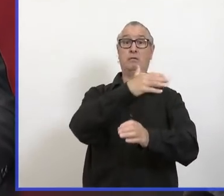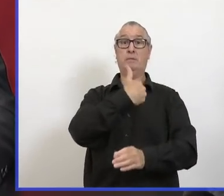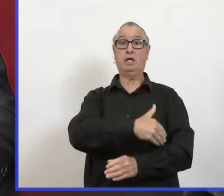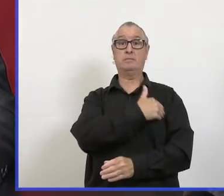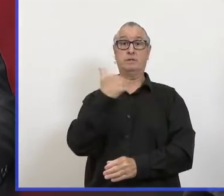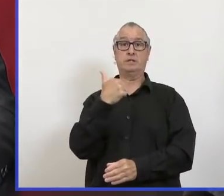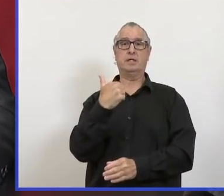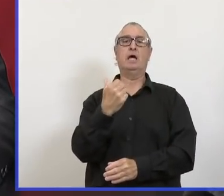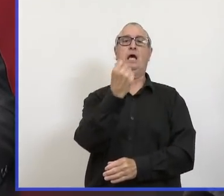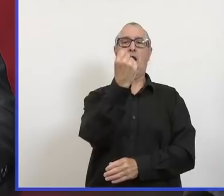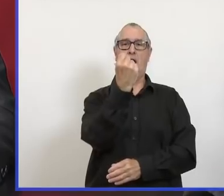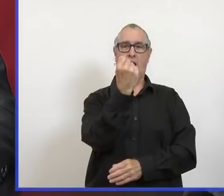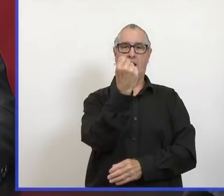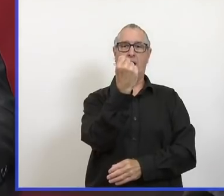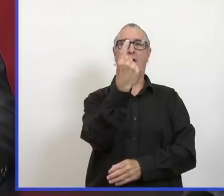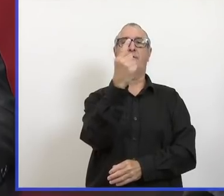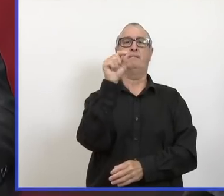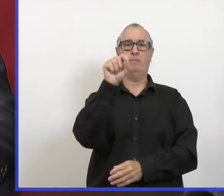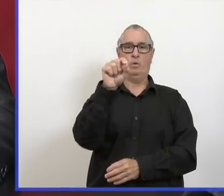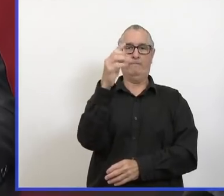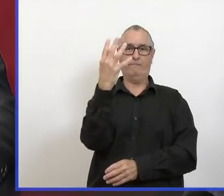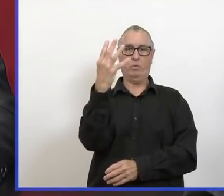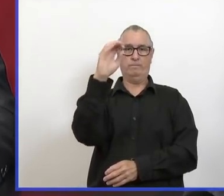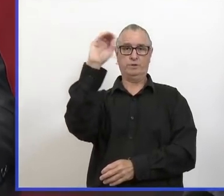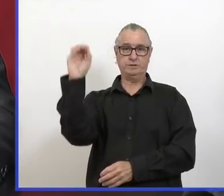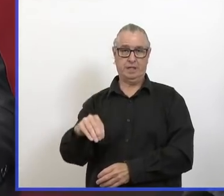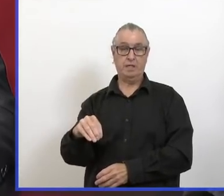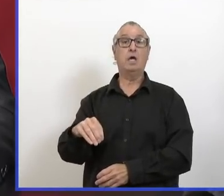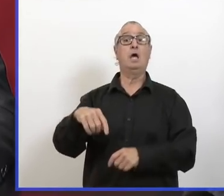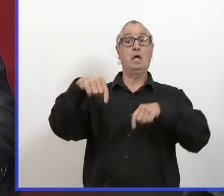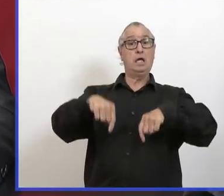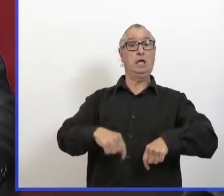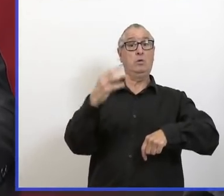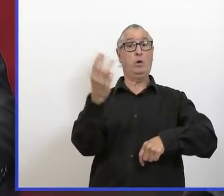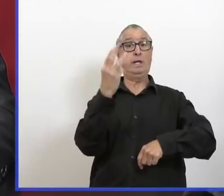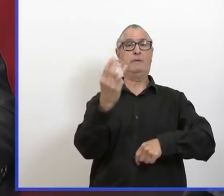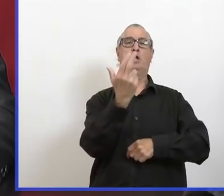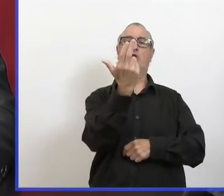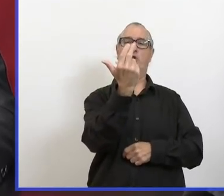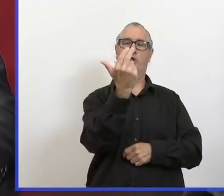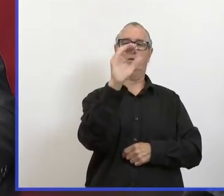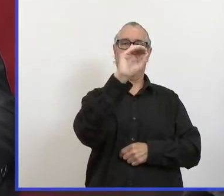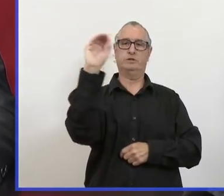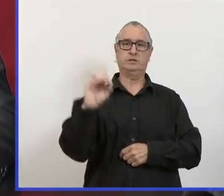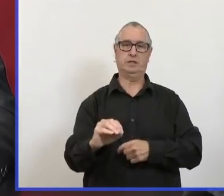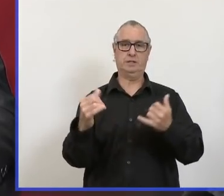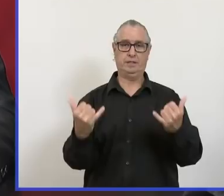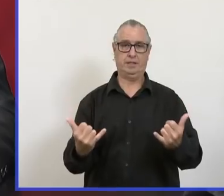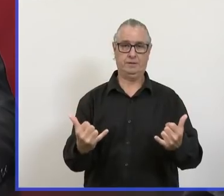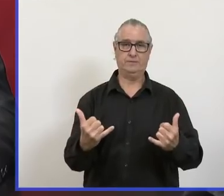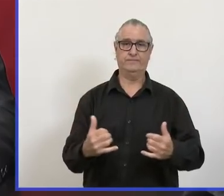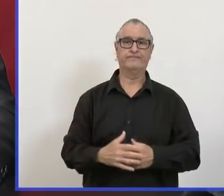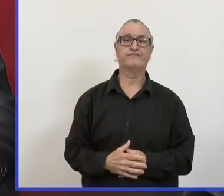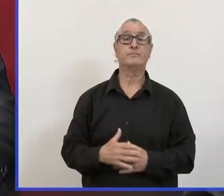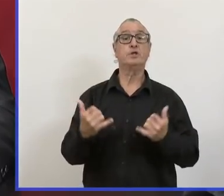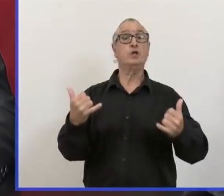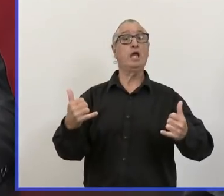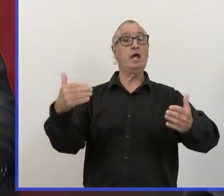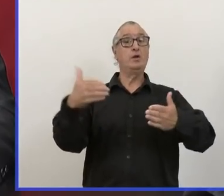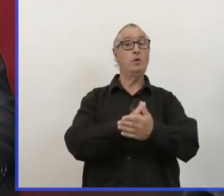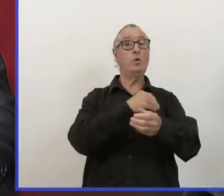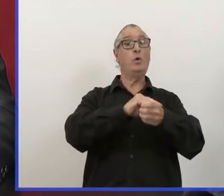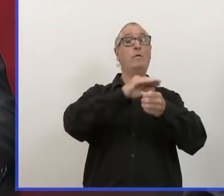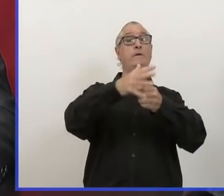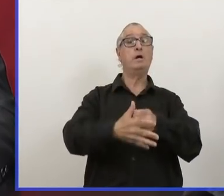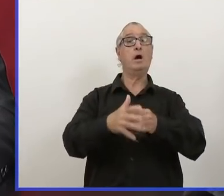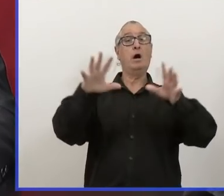of 9:30 a.m. today, 329 new cases of the virus have been identified in Manitoba. And the total